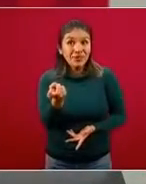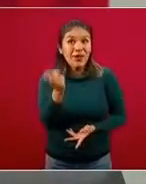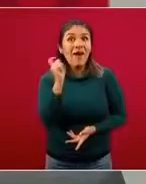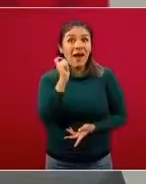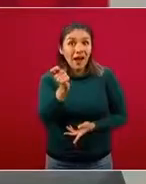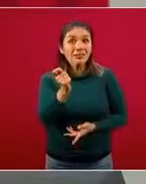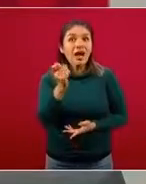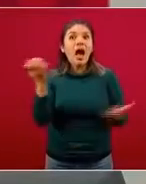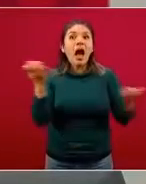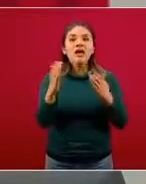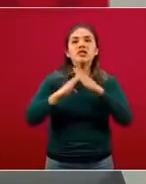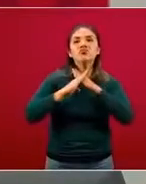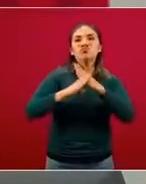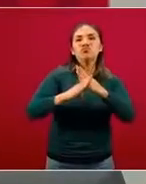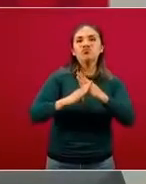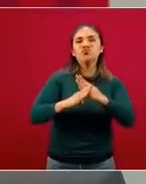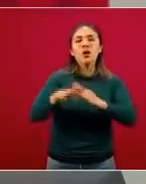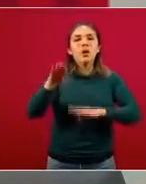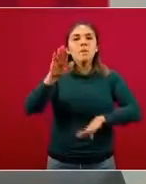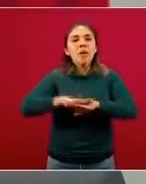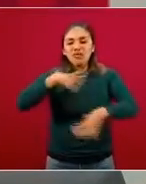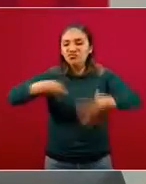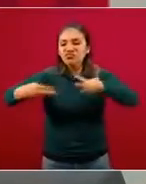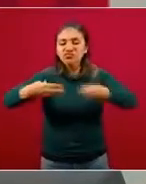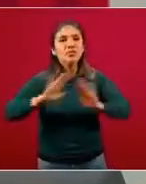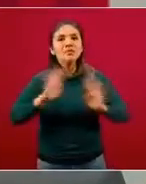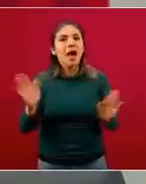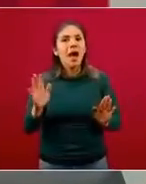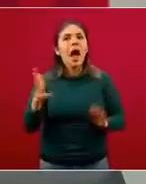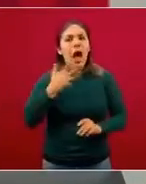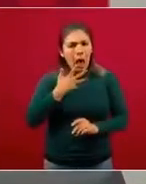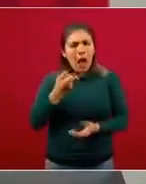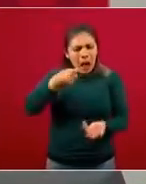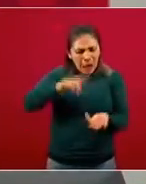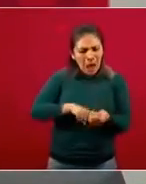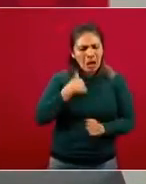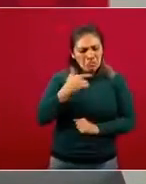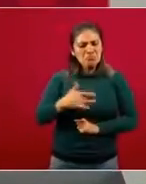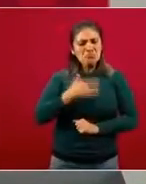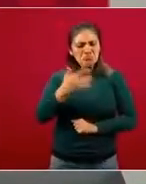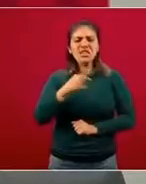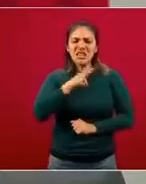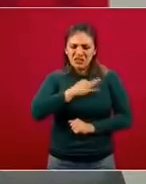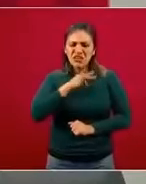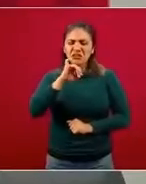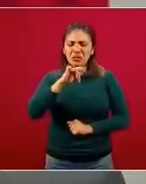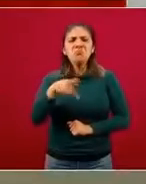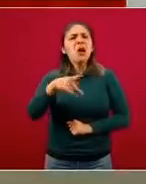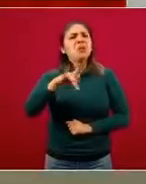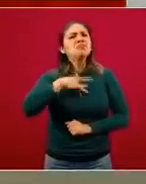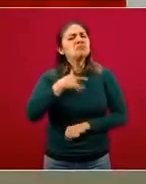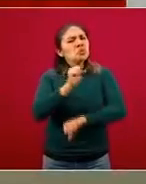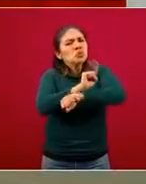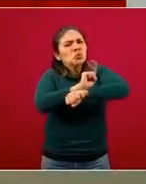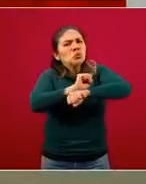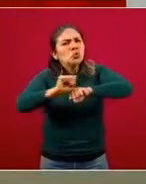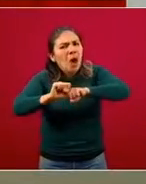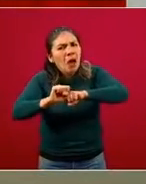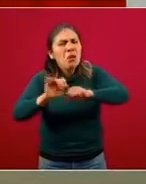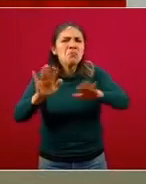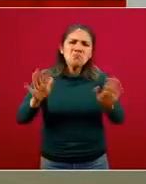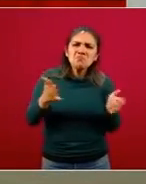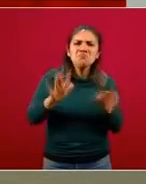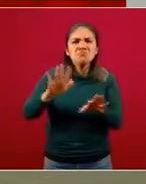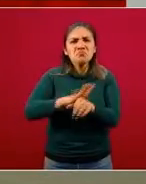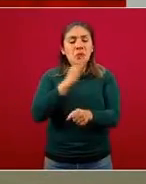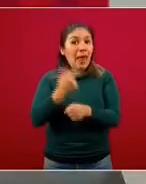it were millions, because that is what's going to stop this pandemic. Many people who are infected, who have light symptoms or moderate